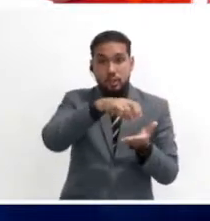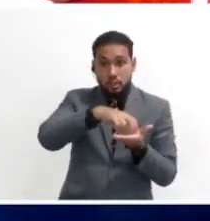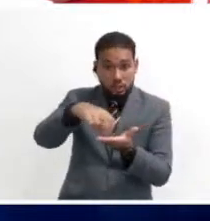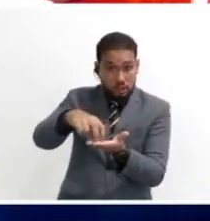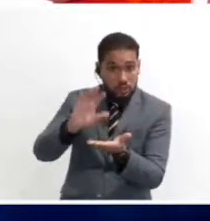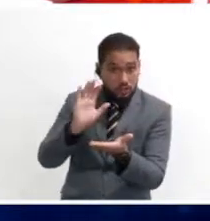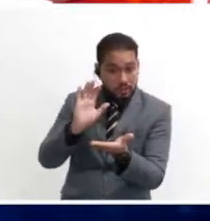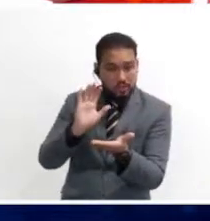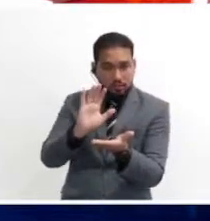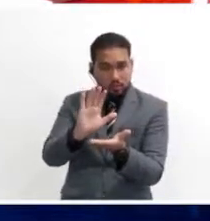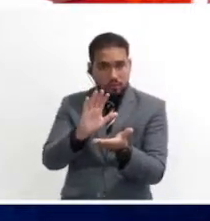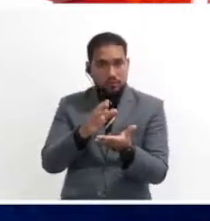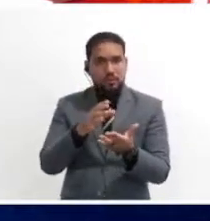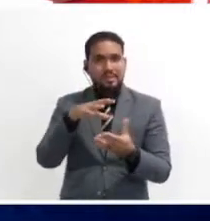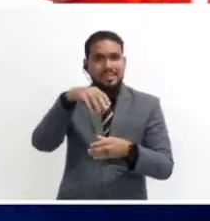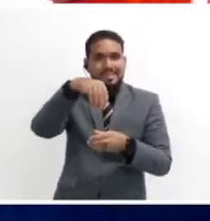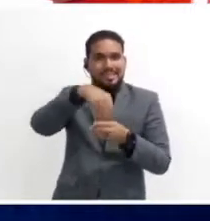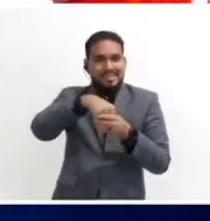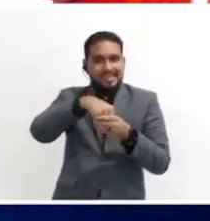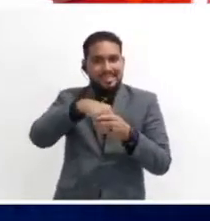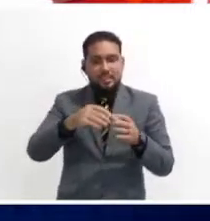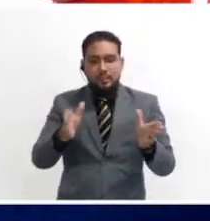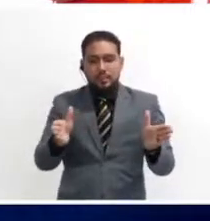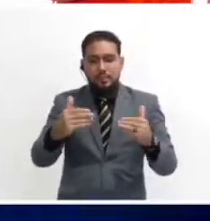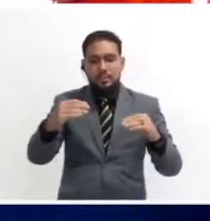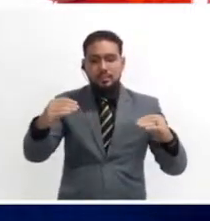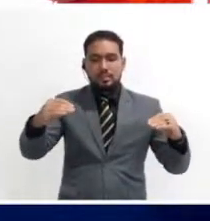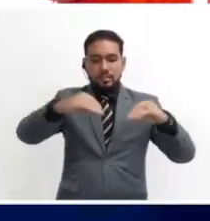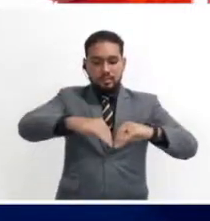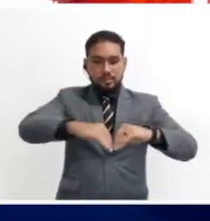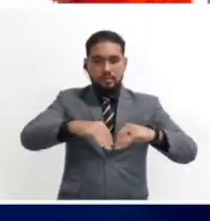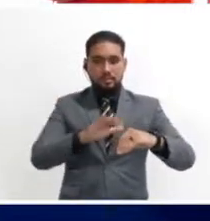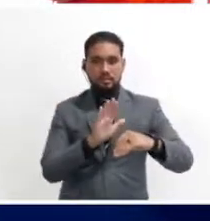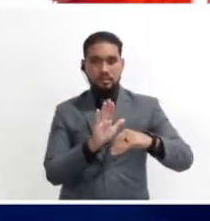And that may be a better way to go. And